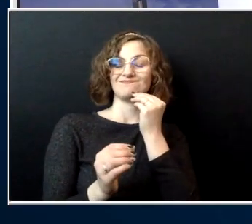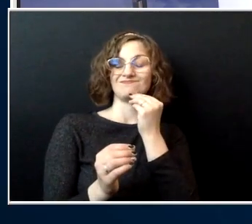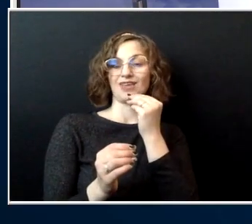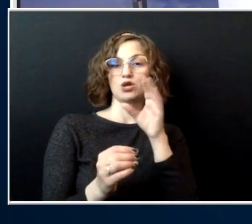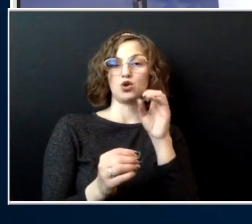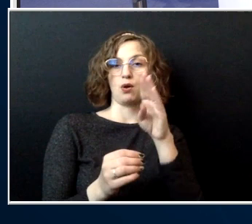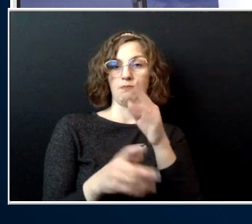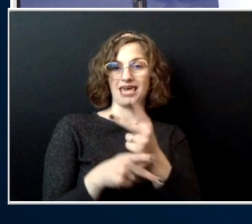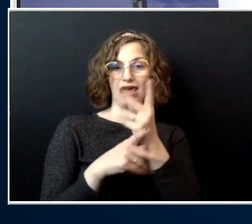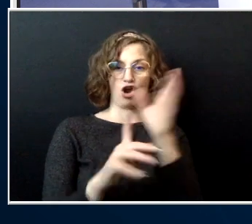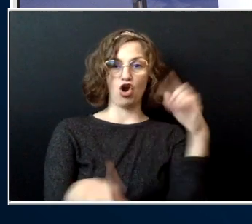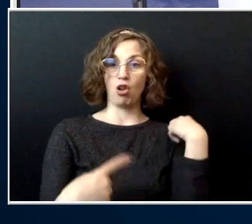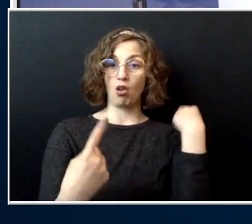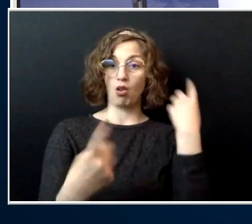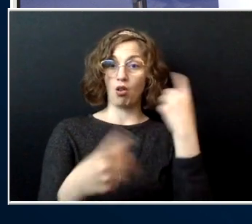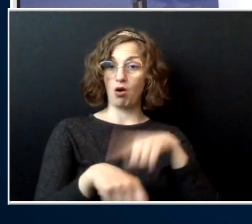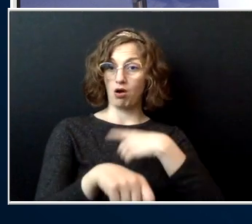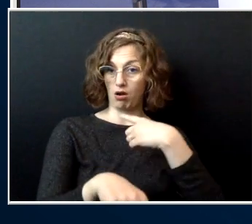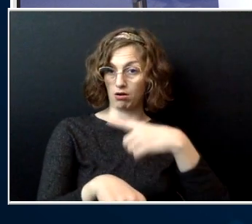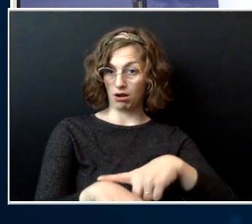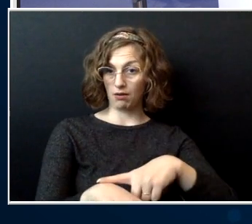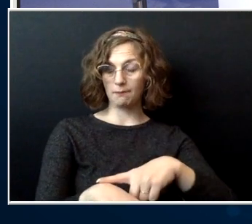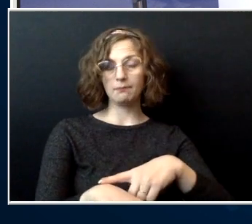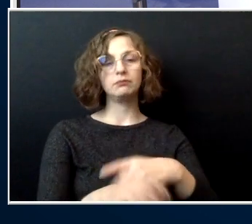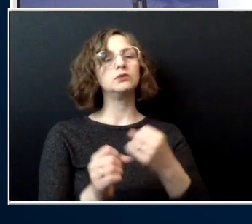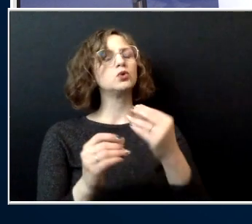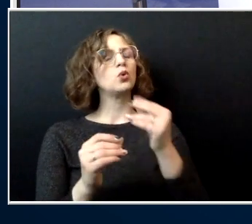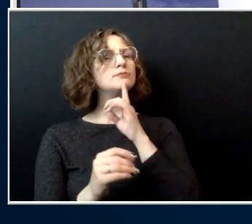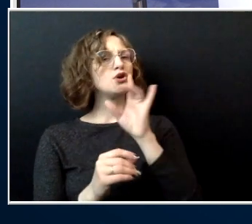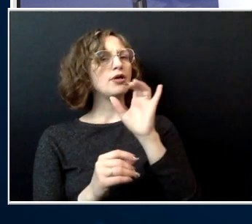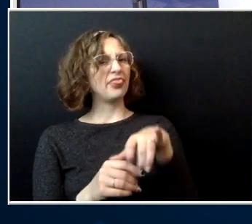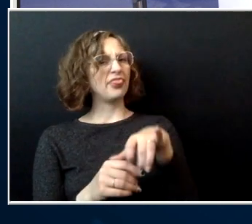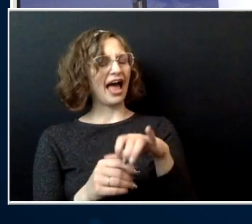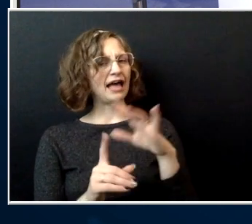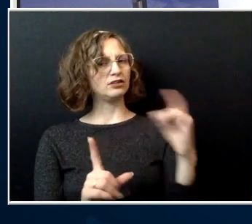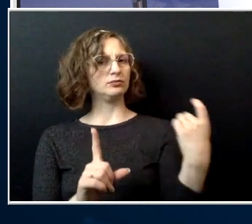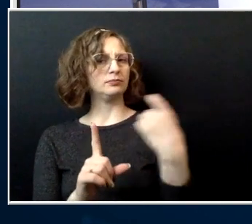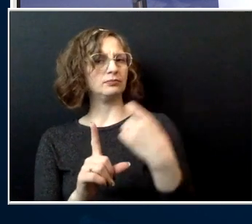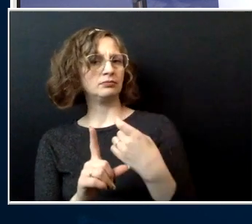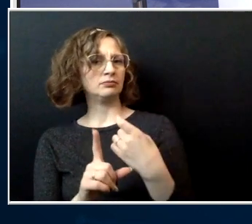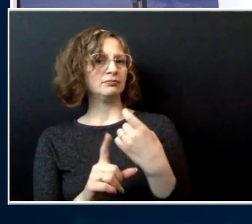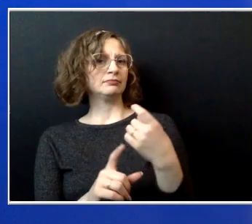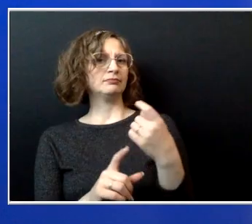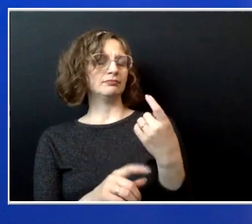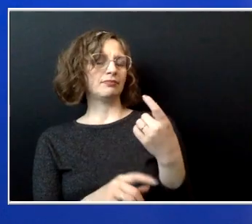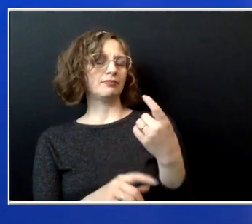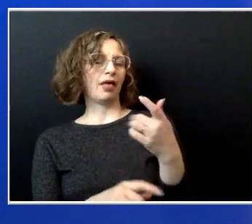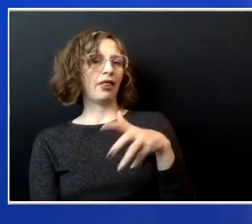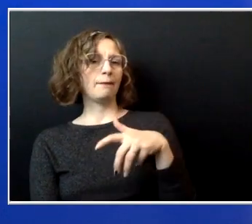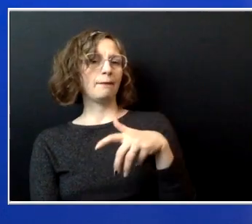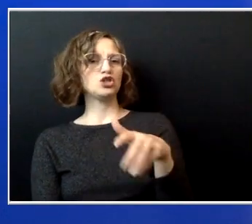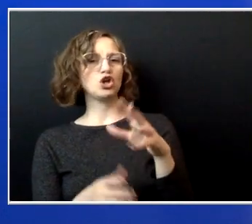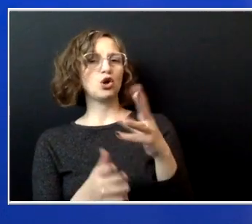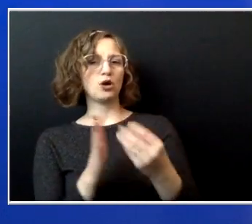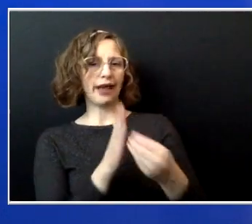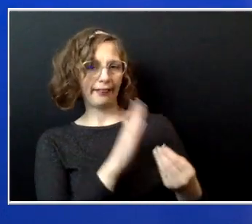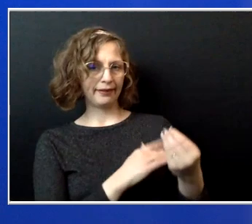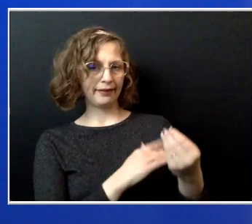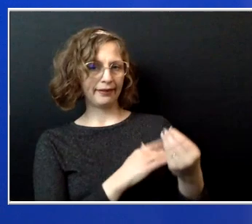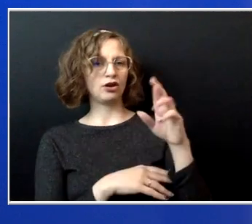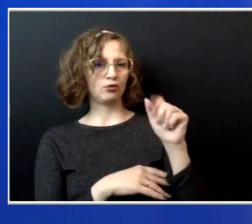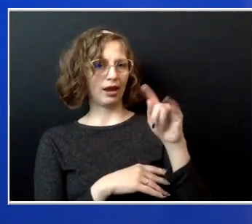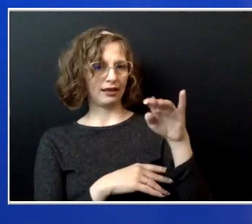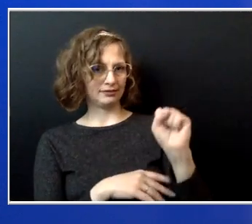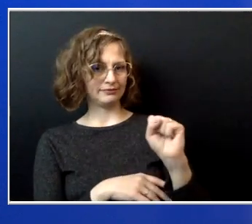to be contributing to the maternal mortality and infant mortality rates in the United States. Talk to us a little bit about that. Well, I think there's a lot of factors that are contributing, but we do know